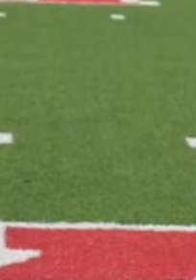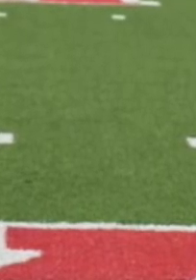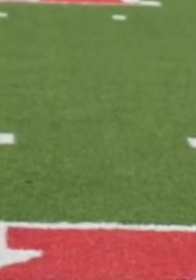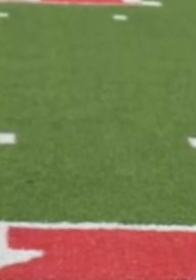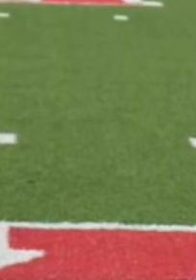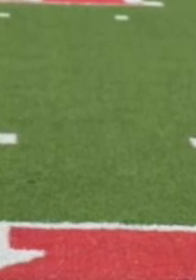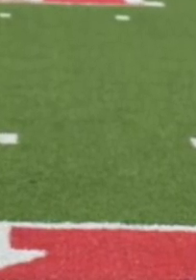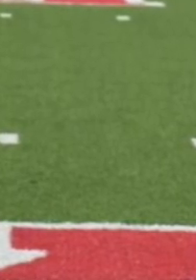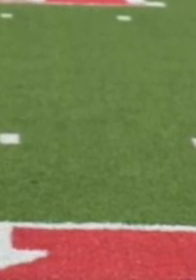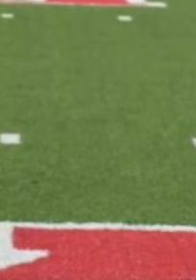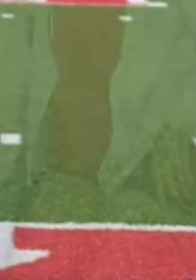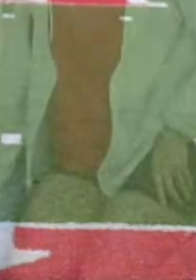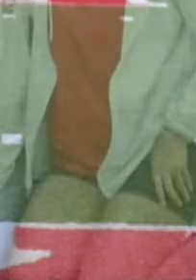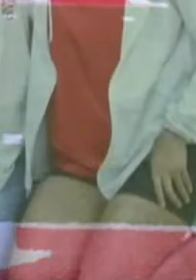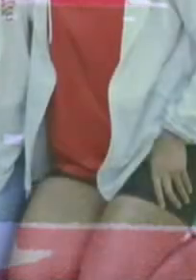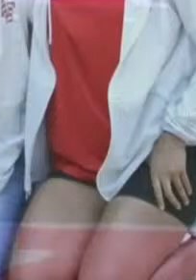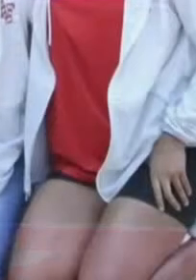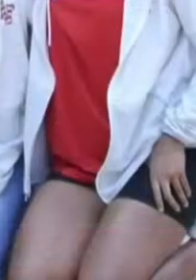Oh. And I ride all